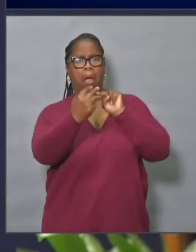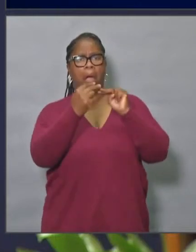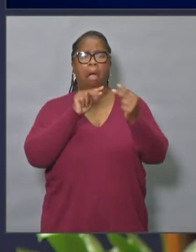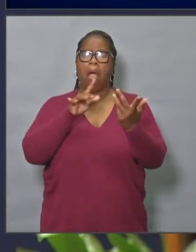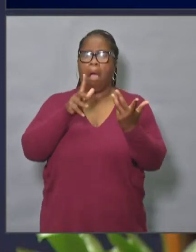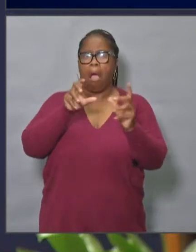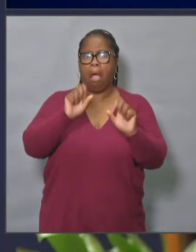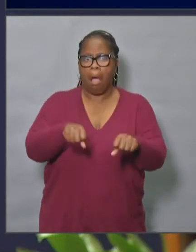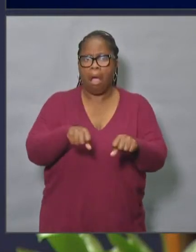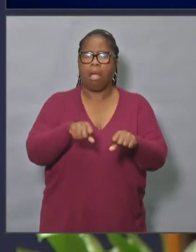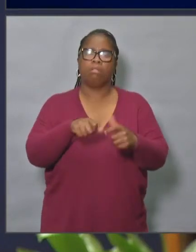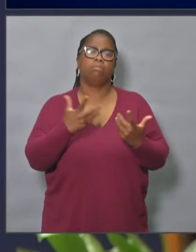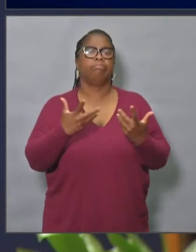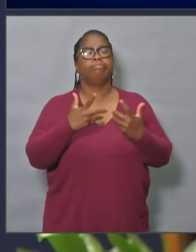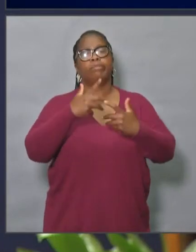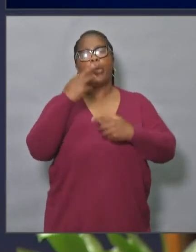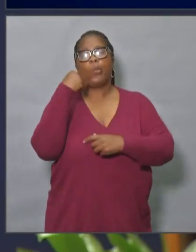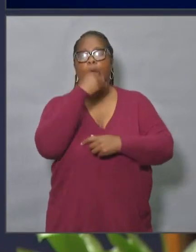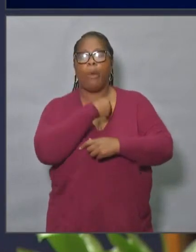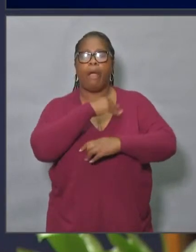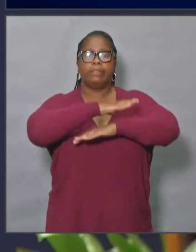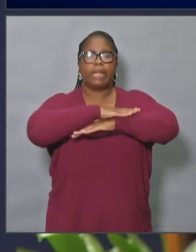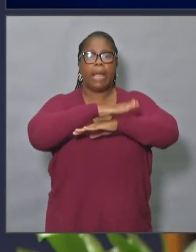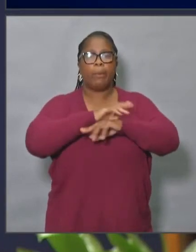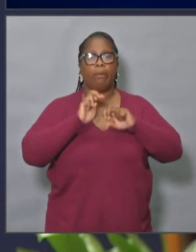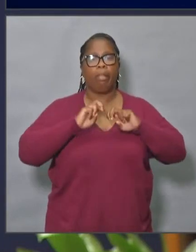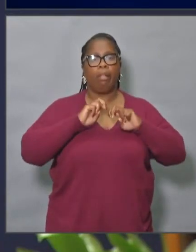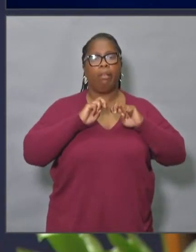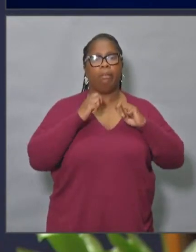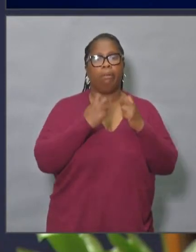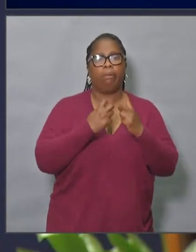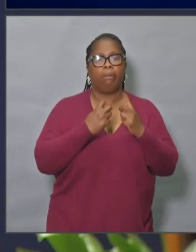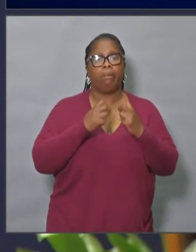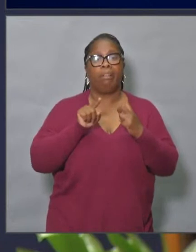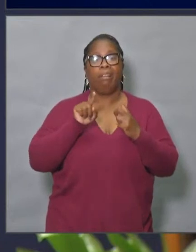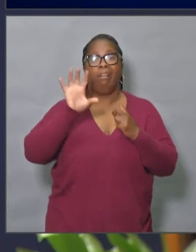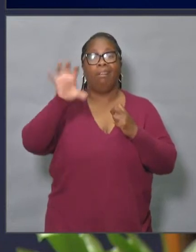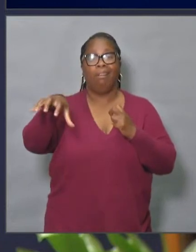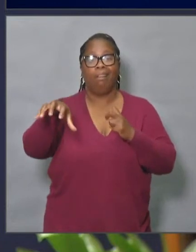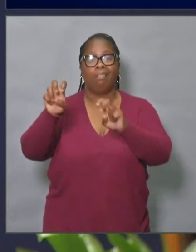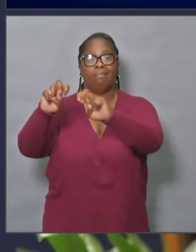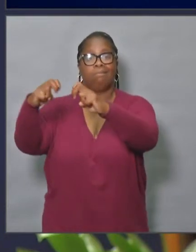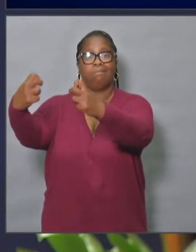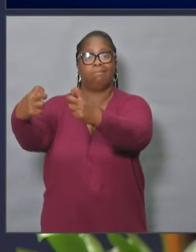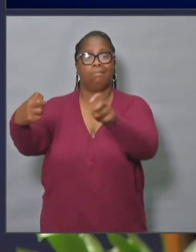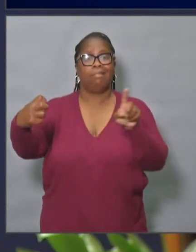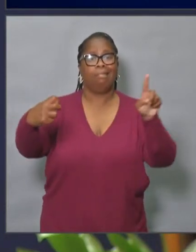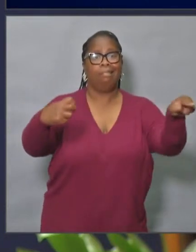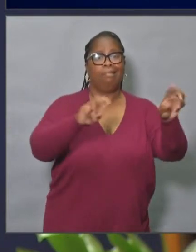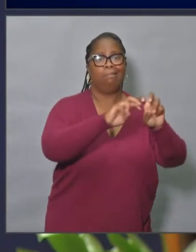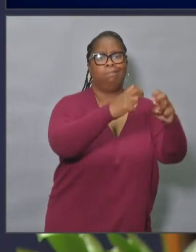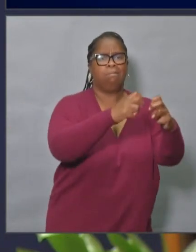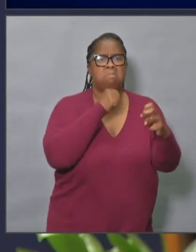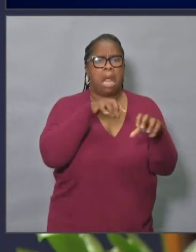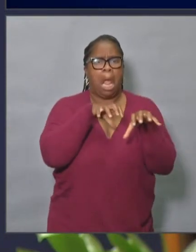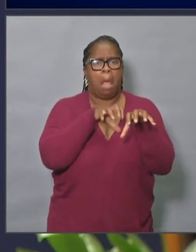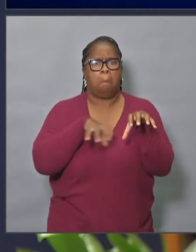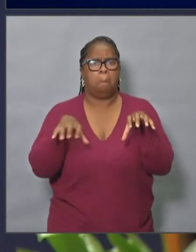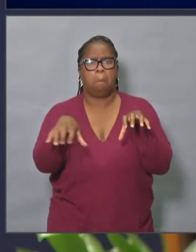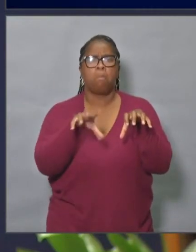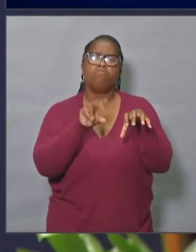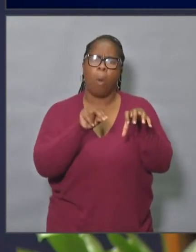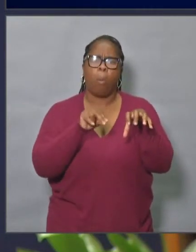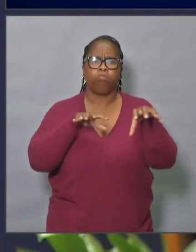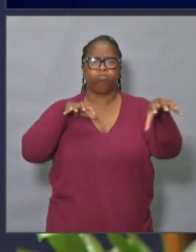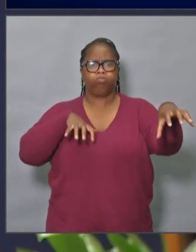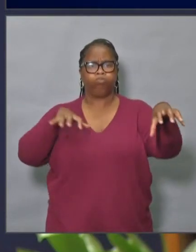that are being discussed and implemented daily. Just as you follow the countless guidelines out there to stay safe while you drive, we urge you to